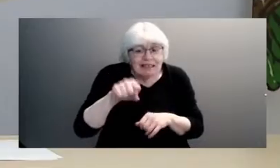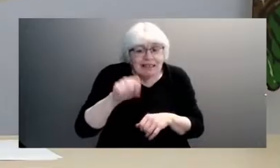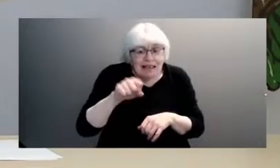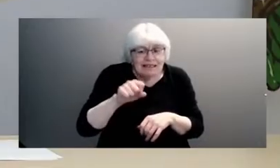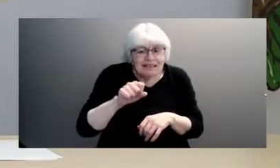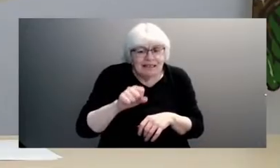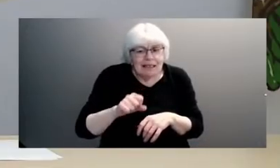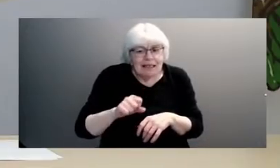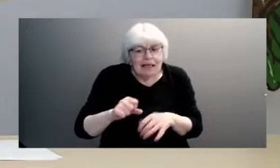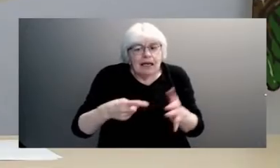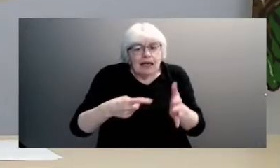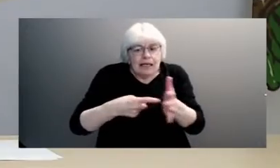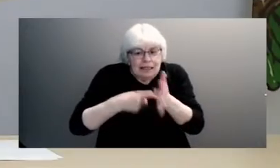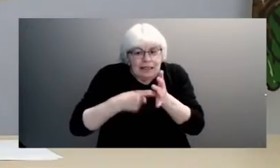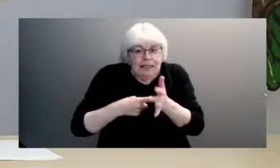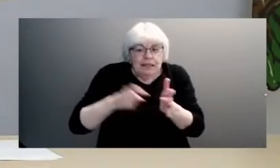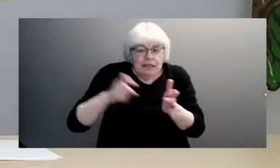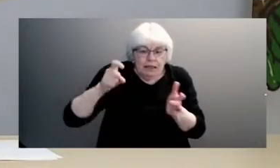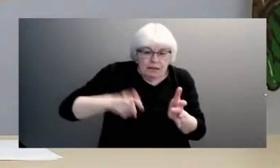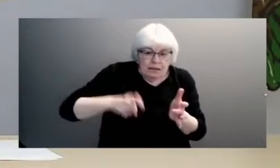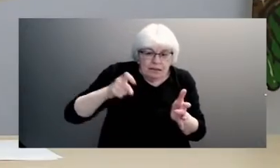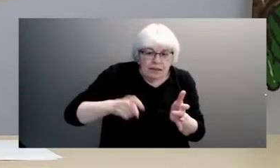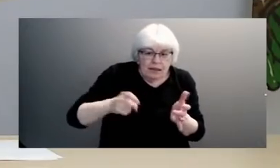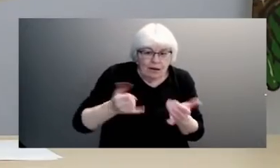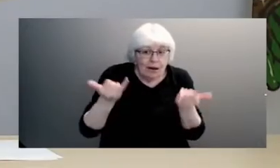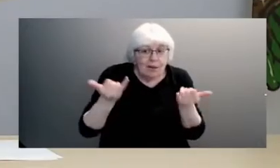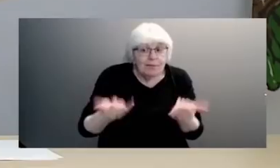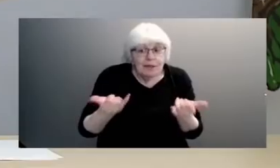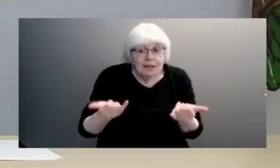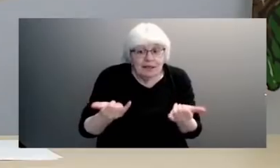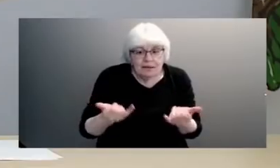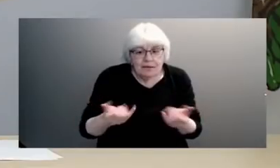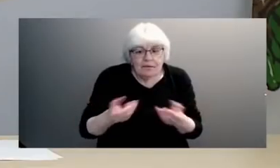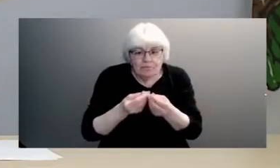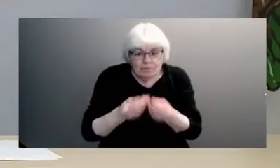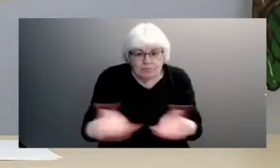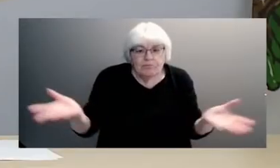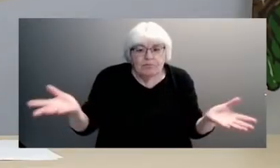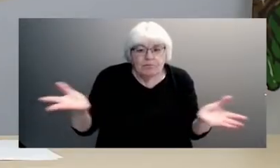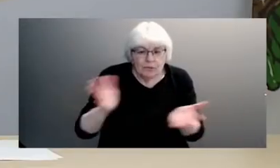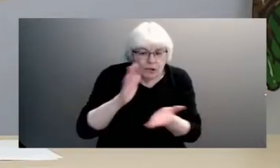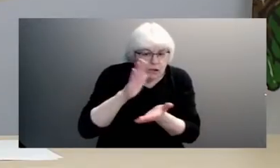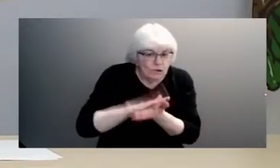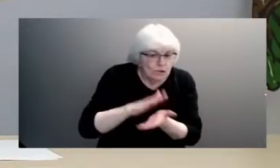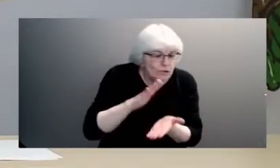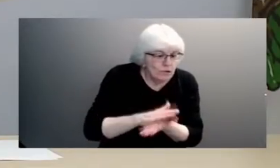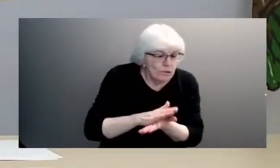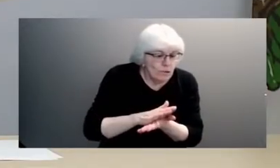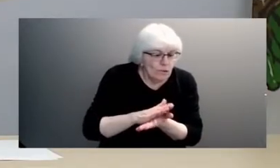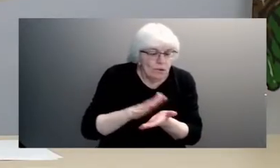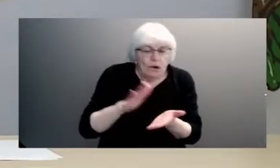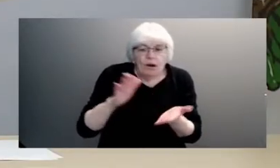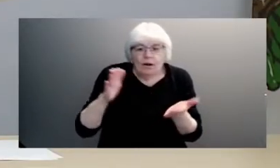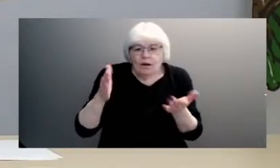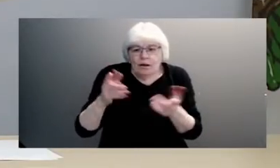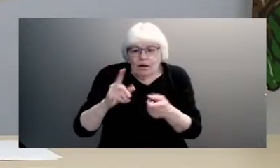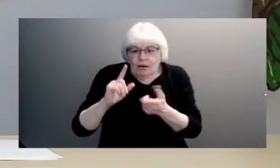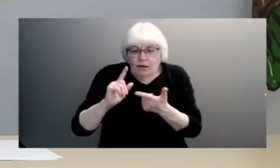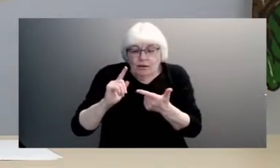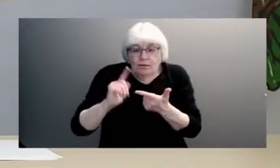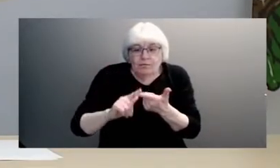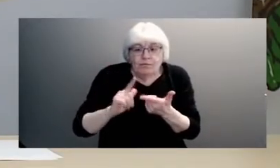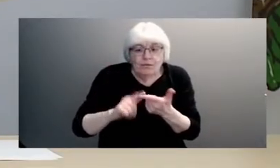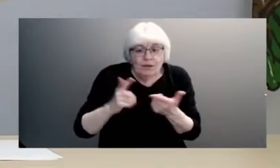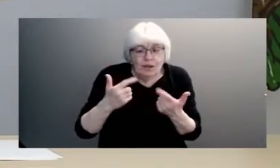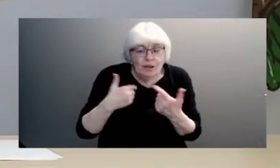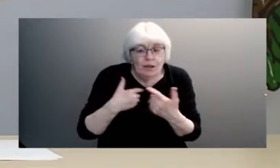as you know, we've used them in schools, and we've used them for testing or vaccinate policies. We're using